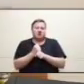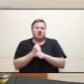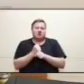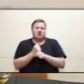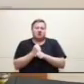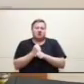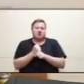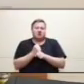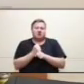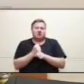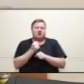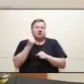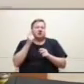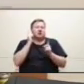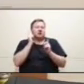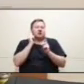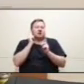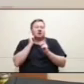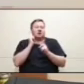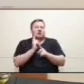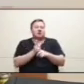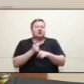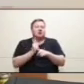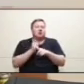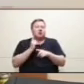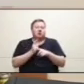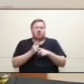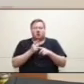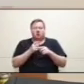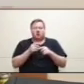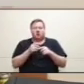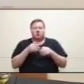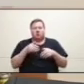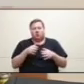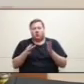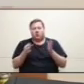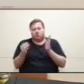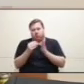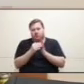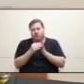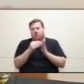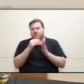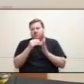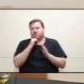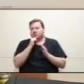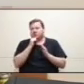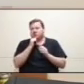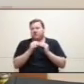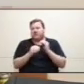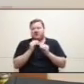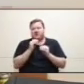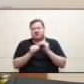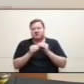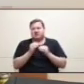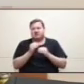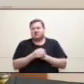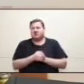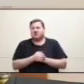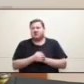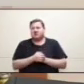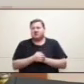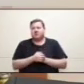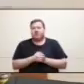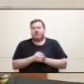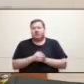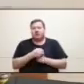instituting disciplinary measures will be punitive rather than corrective. Now,